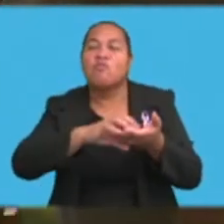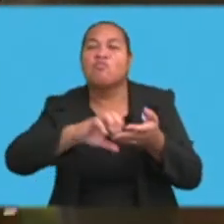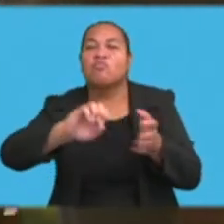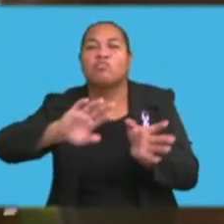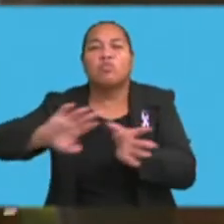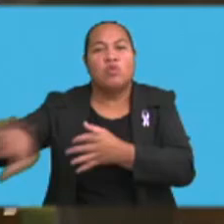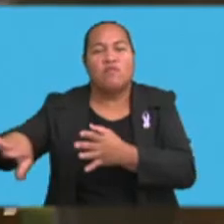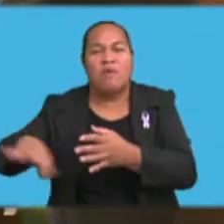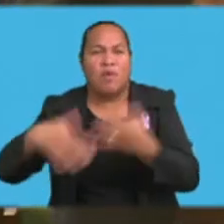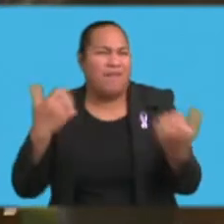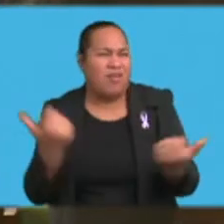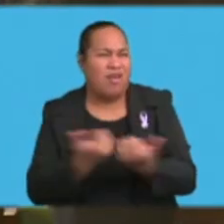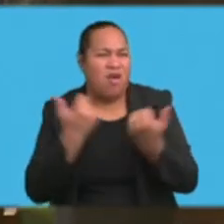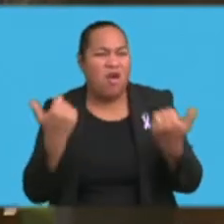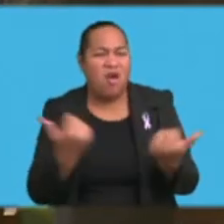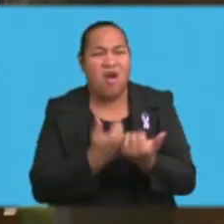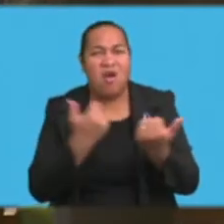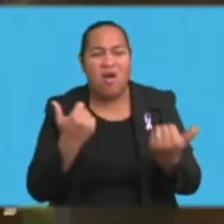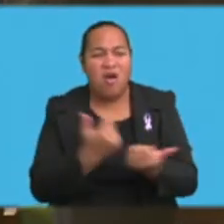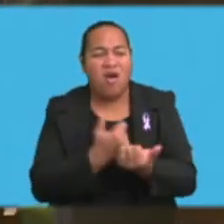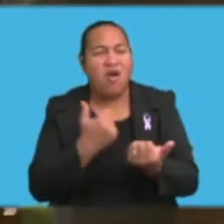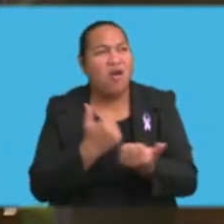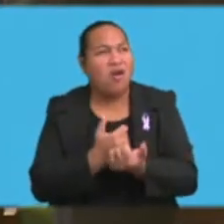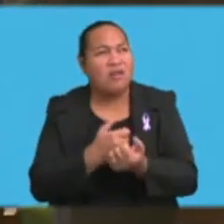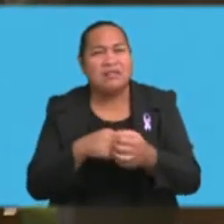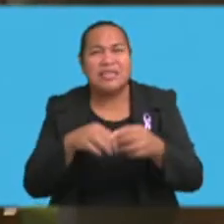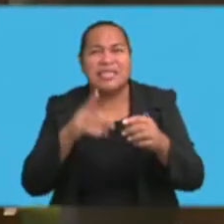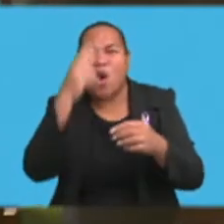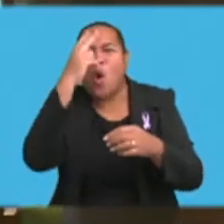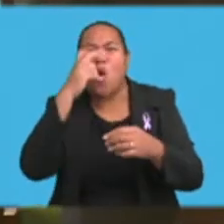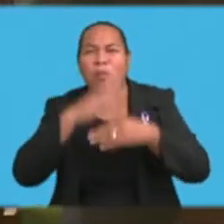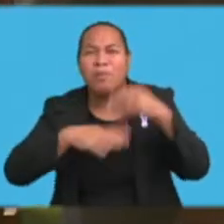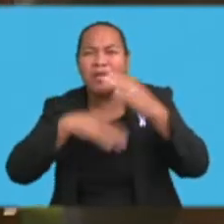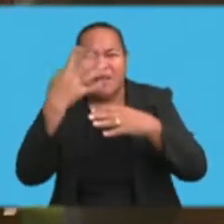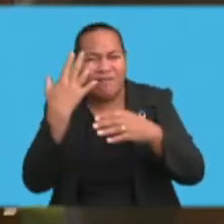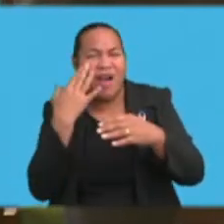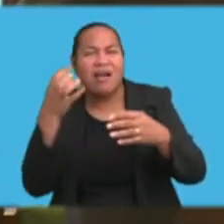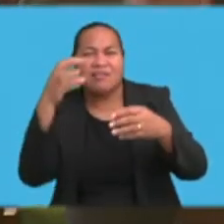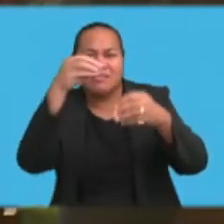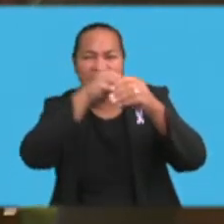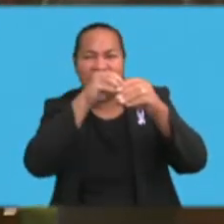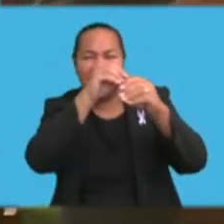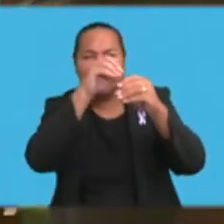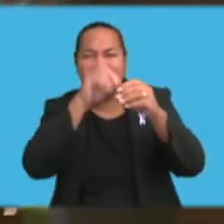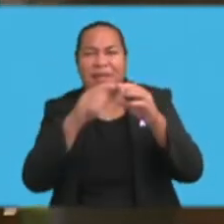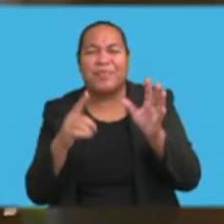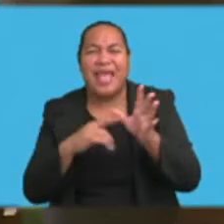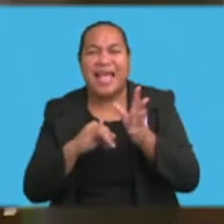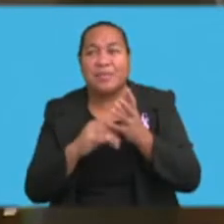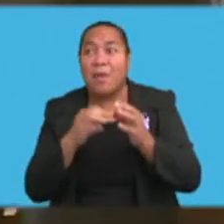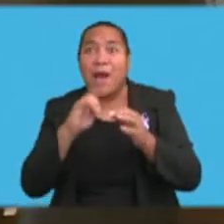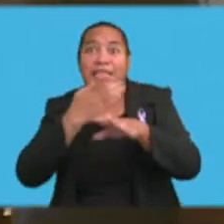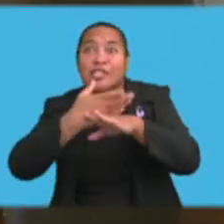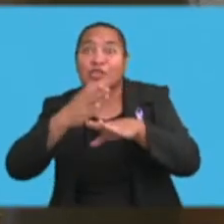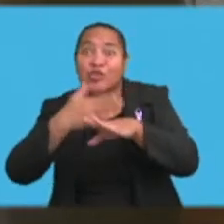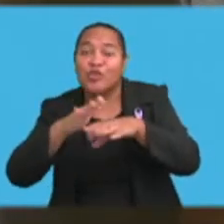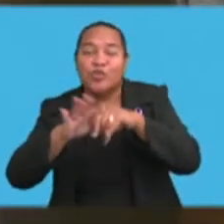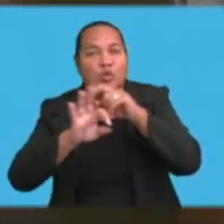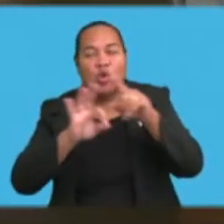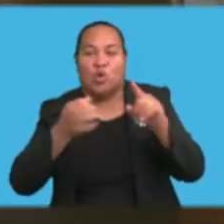have a lot of asbestos in a lot of all the old buildings that we have, but I know the new buildings that are coming up, they do not use them as